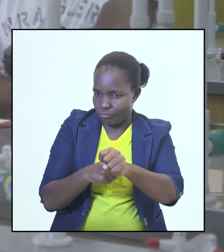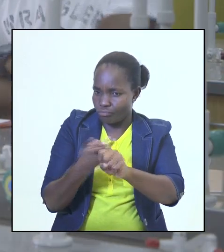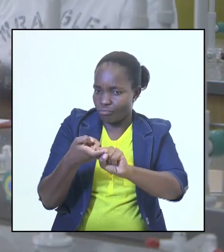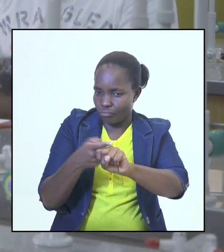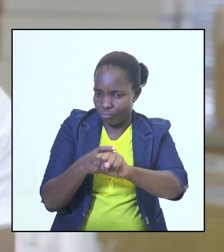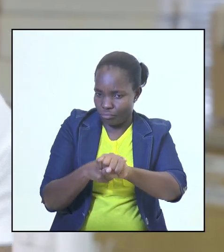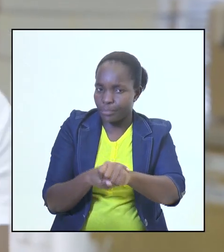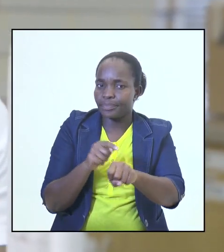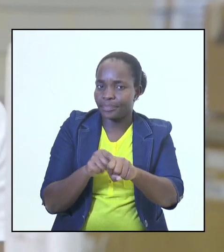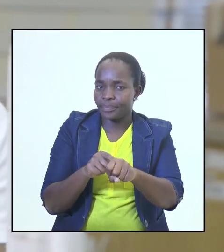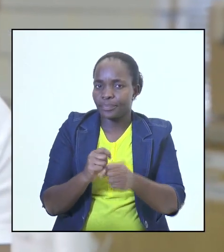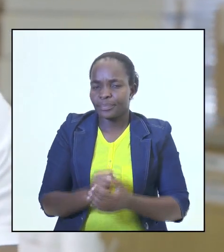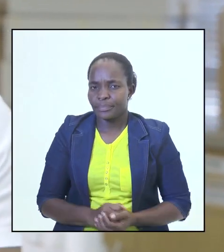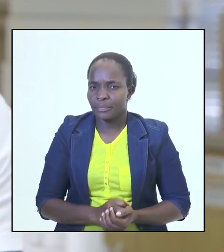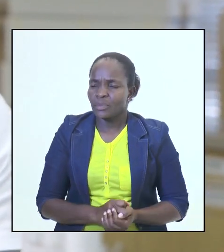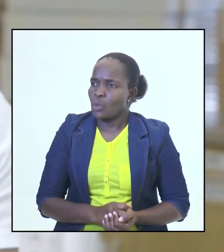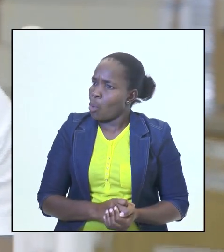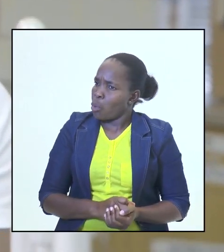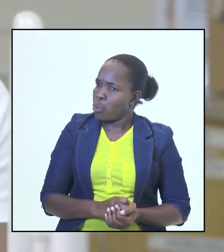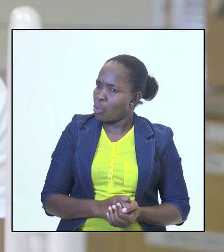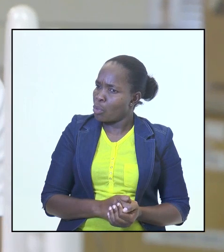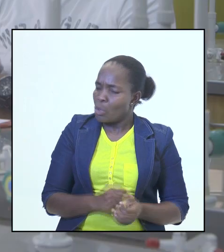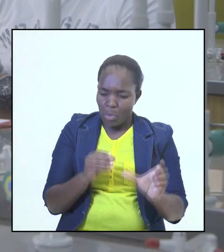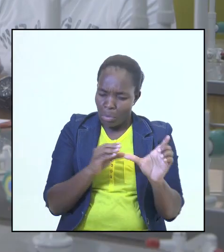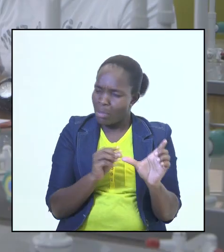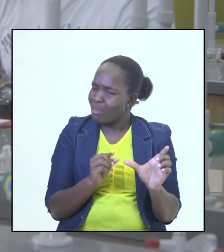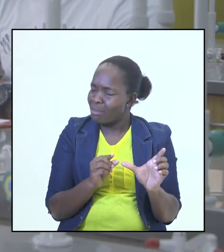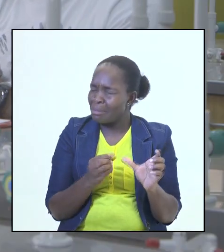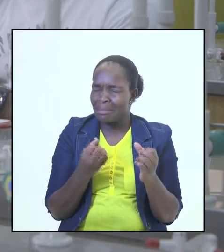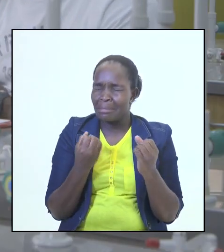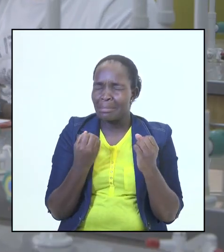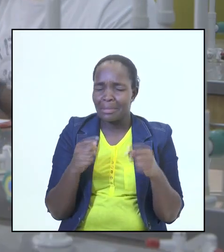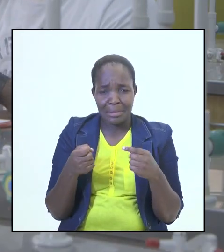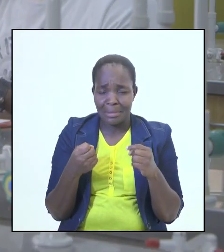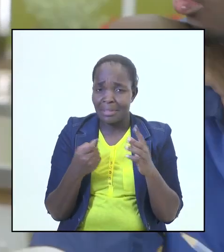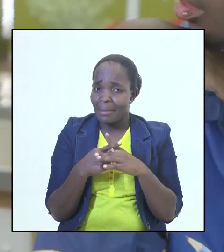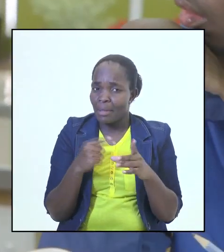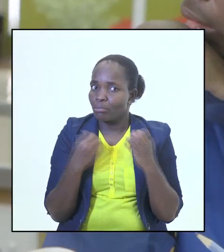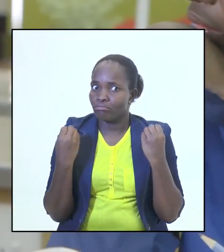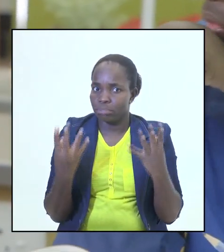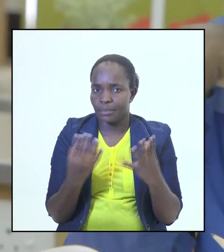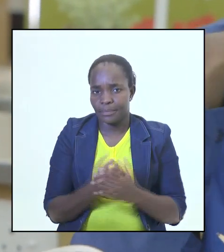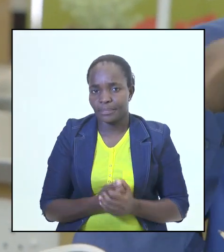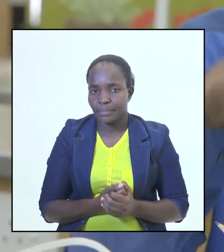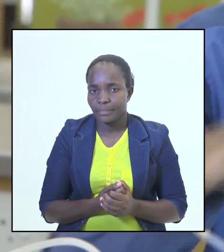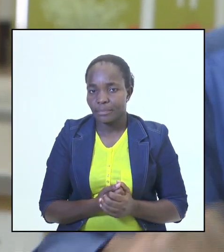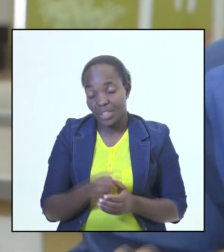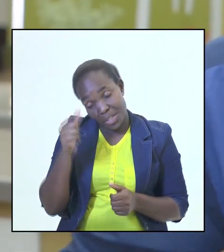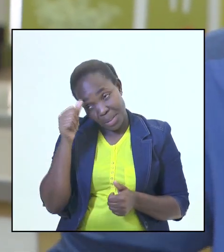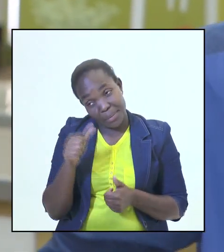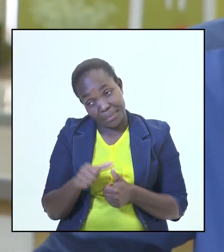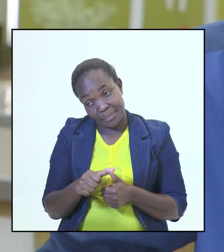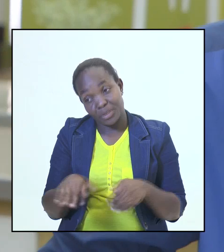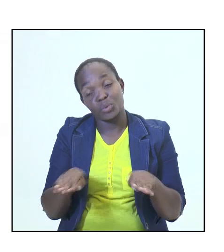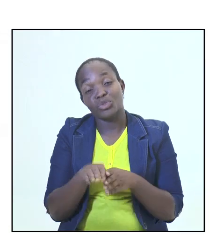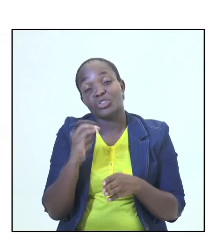Wow. So much happening in the leaf. She told us it's a factory in there.